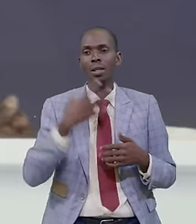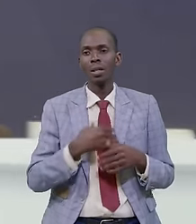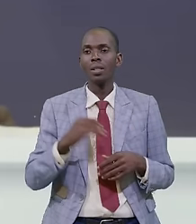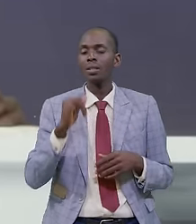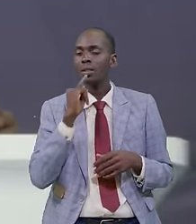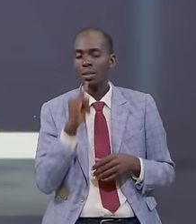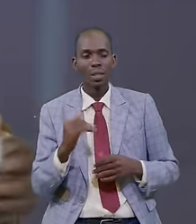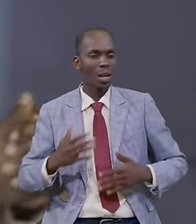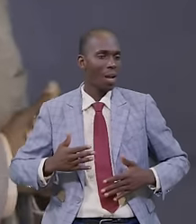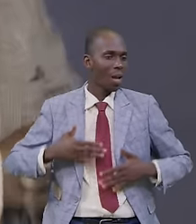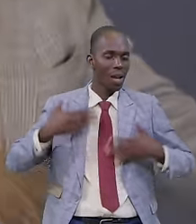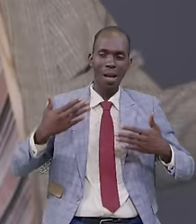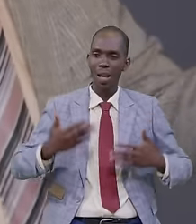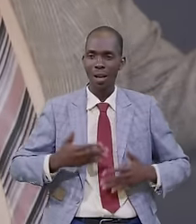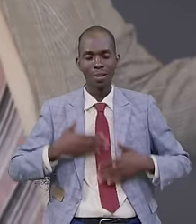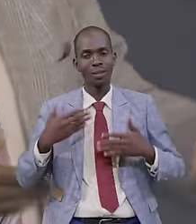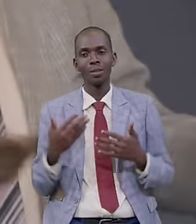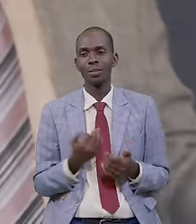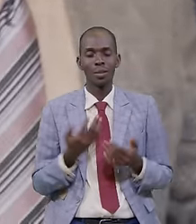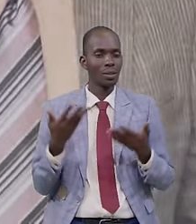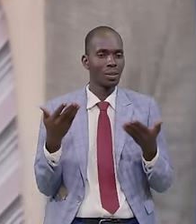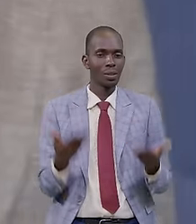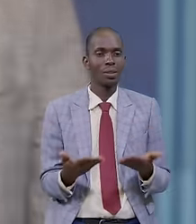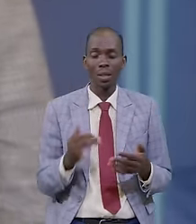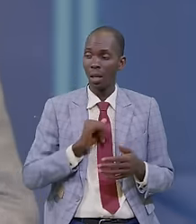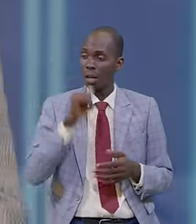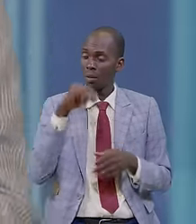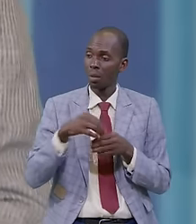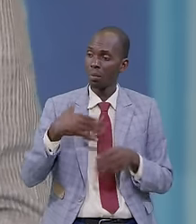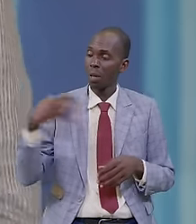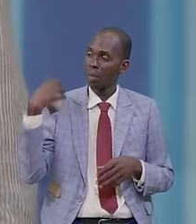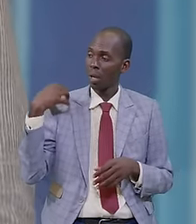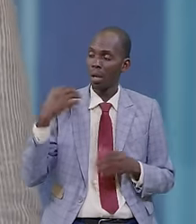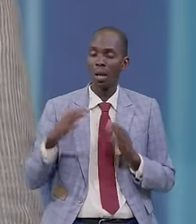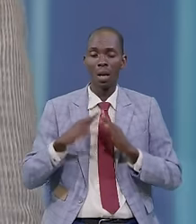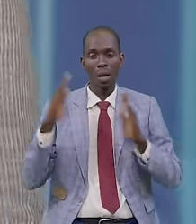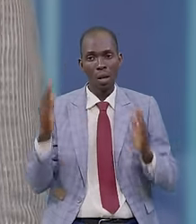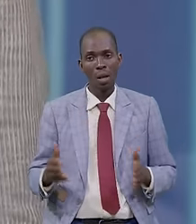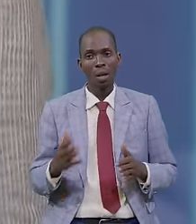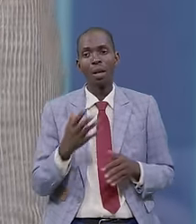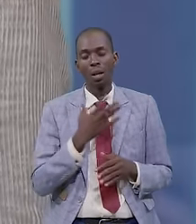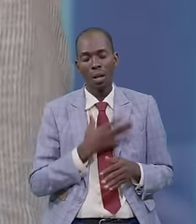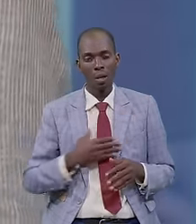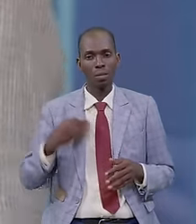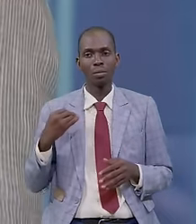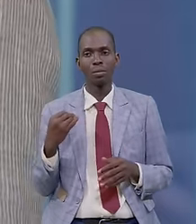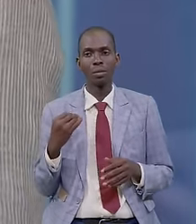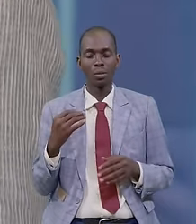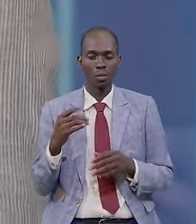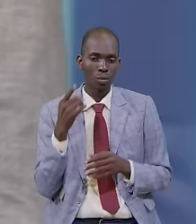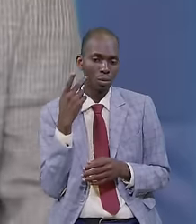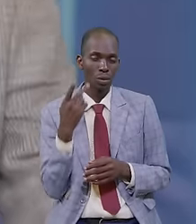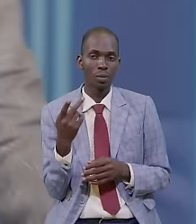house, happy and hilarious. And then he gets to the prison, and you don't find, you know, looking